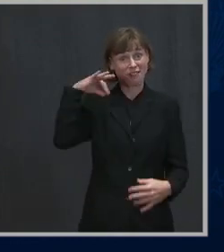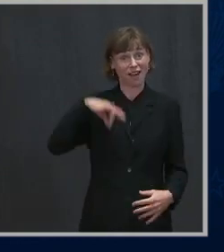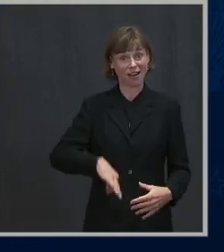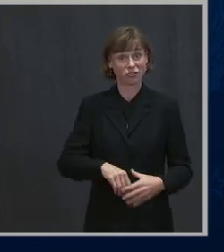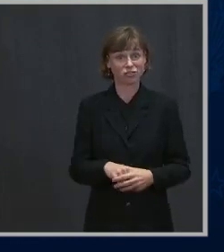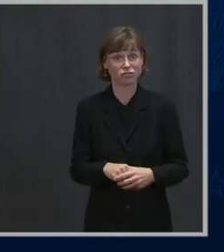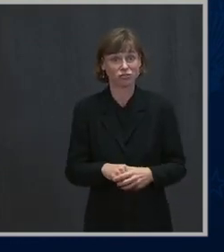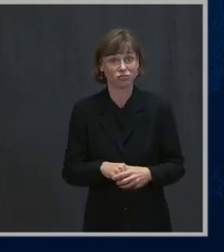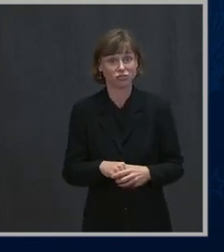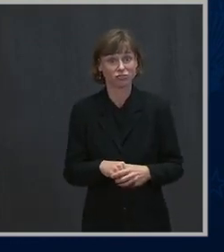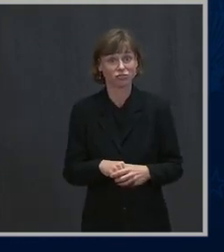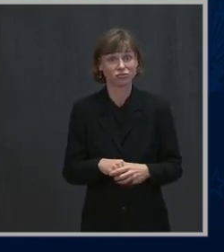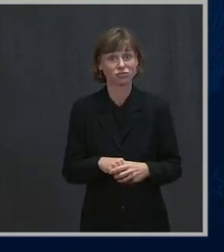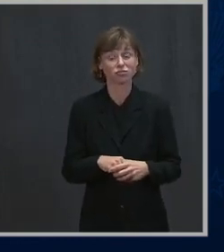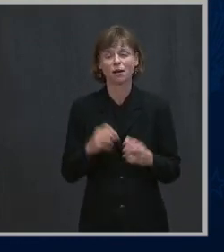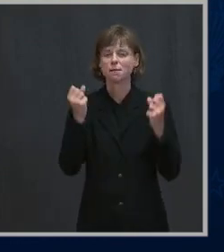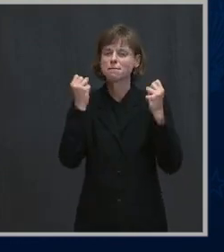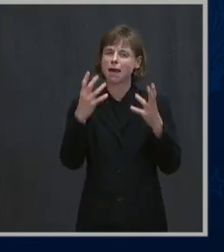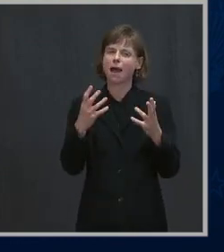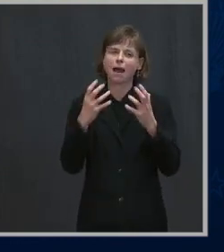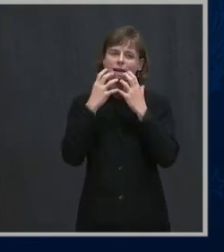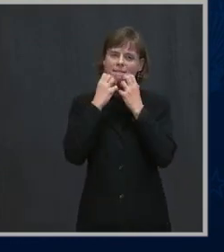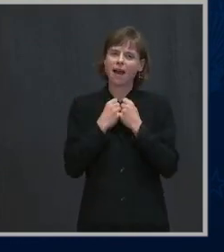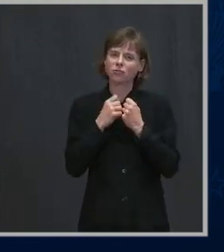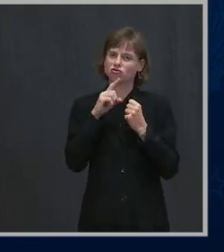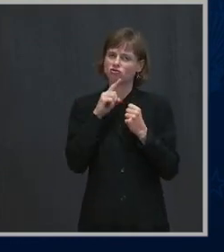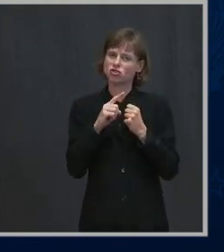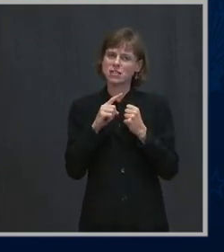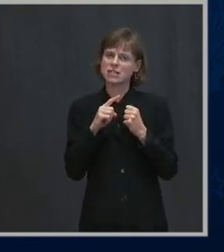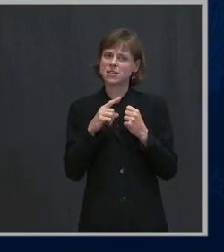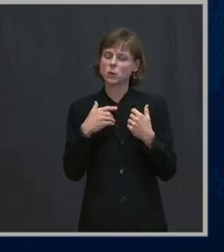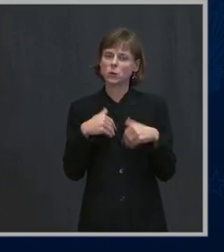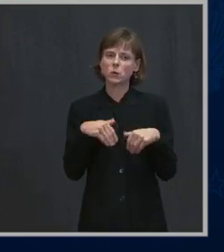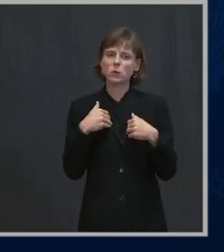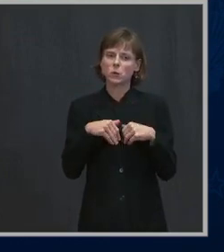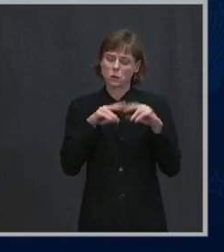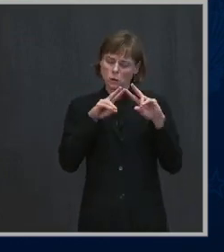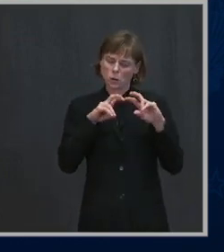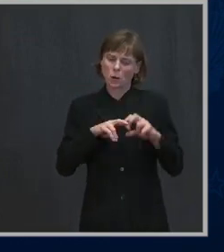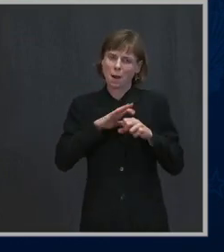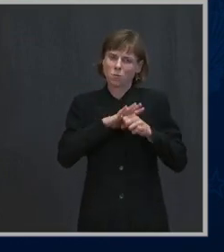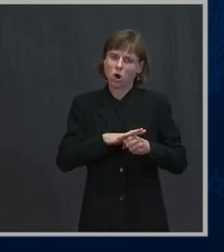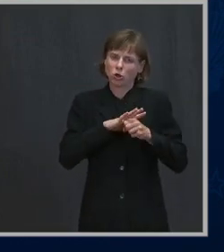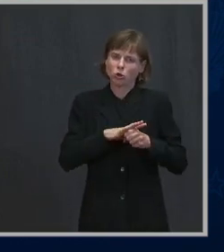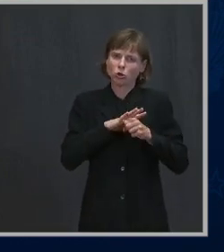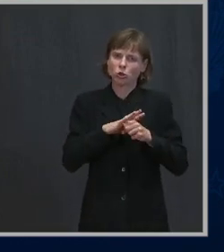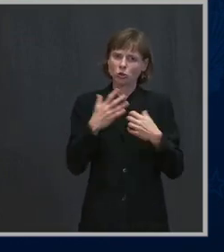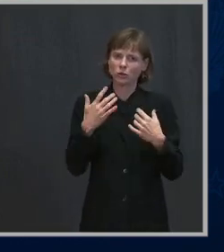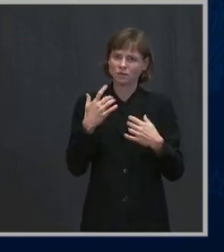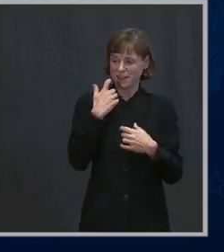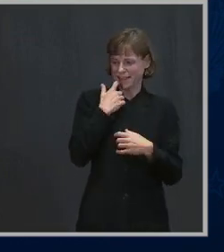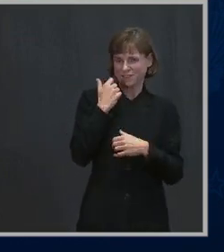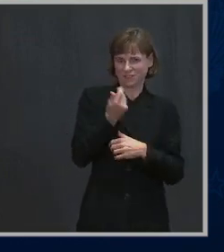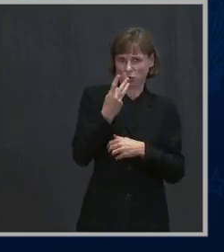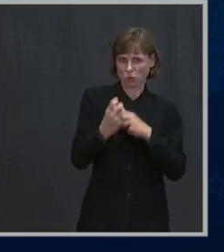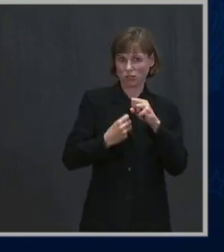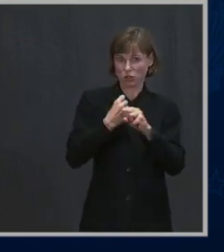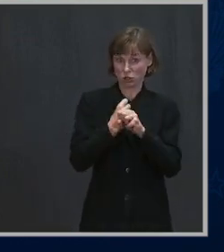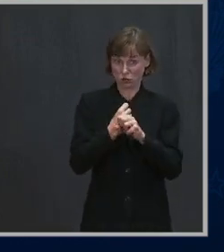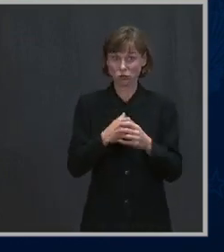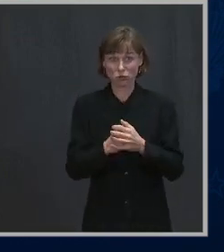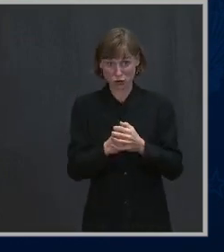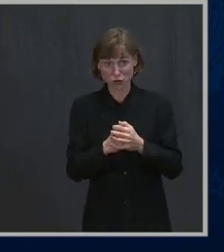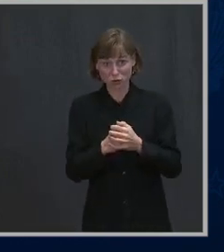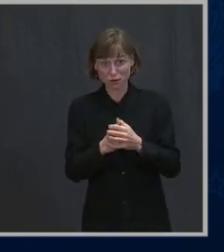uh many of these values have come under intense pressure in recent years even pushed to the